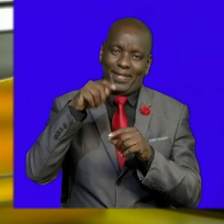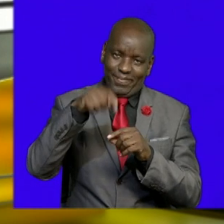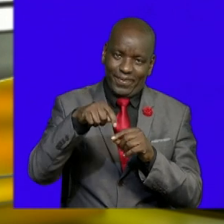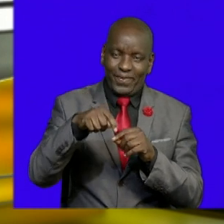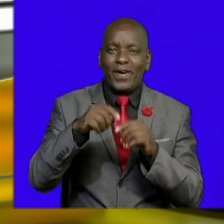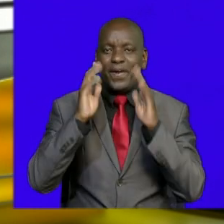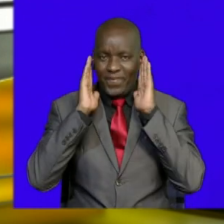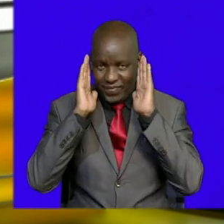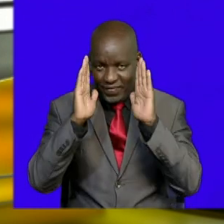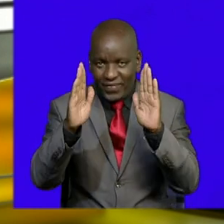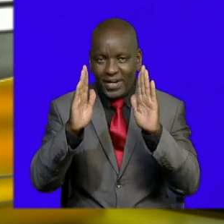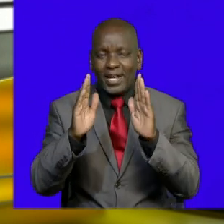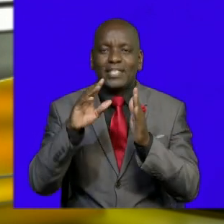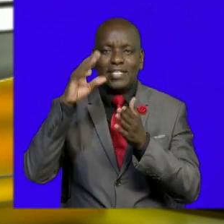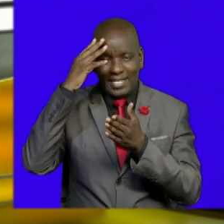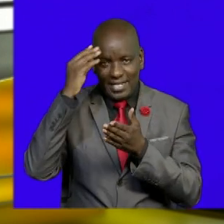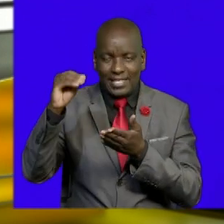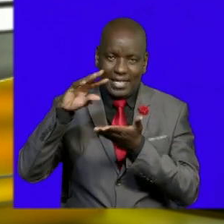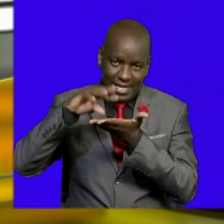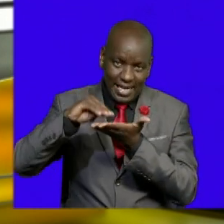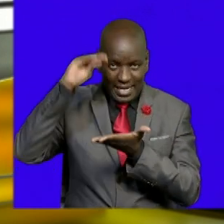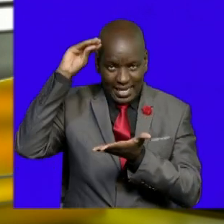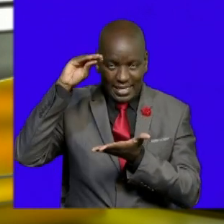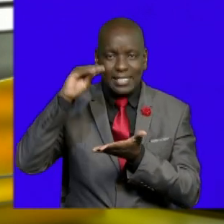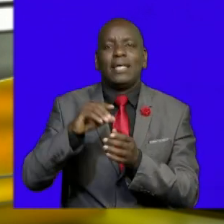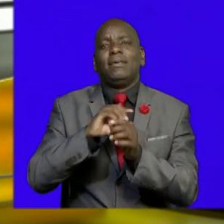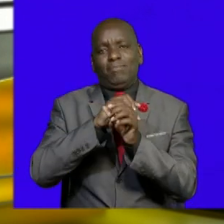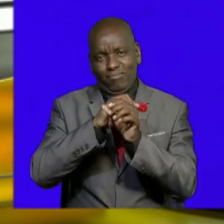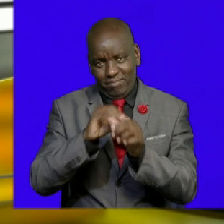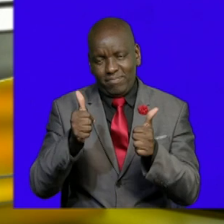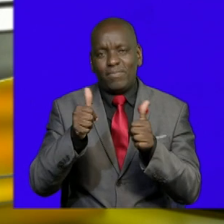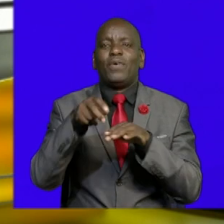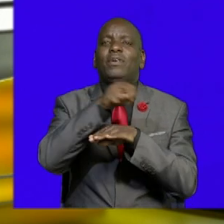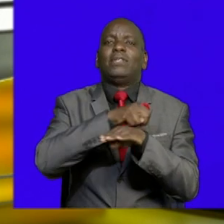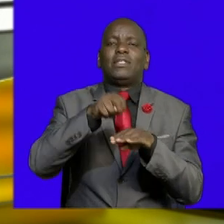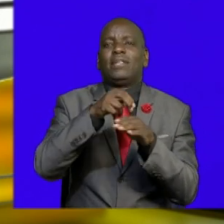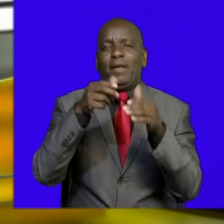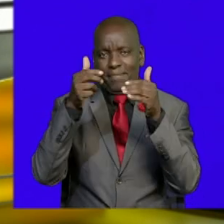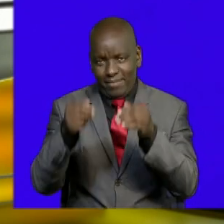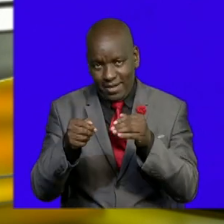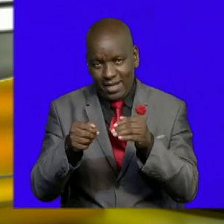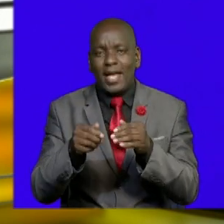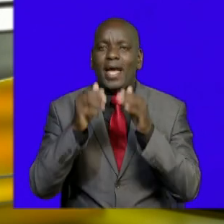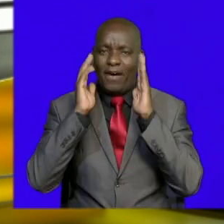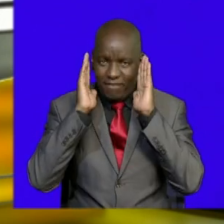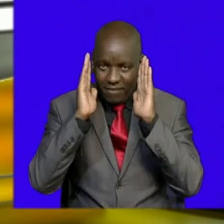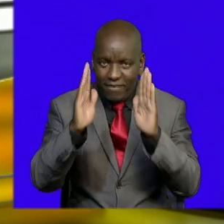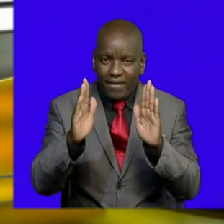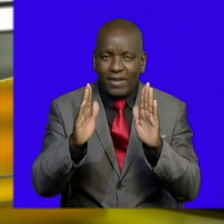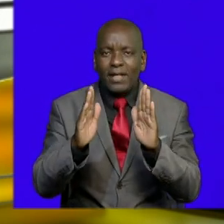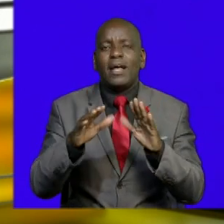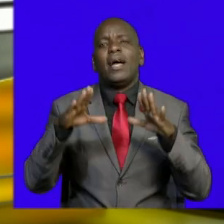to focus on some lessons learned that we are using to strengthen the national response. I will also focus on